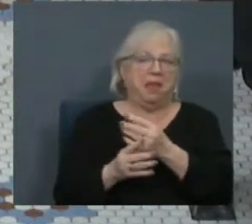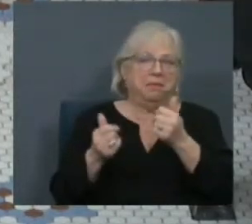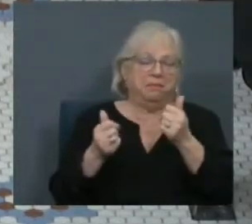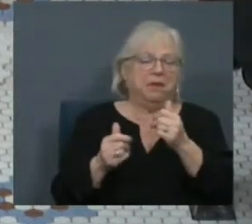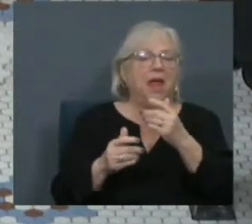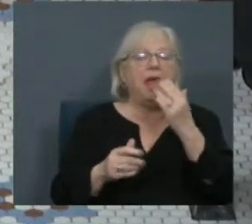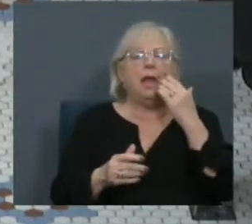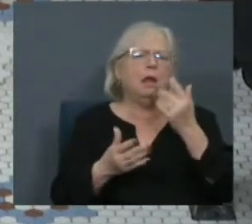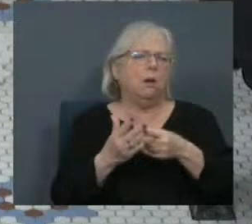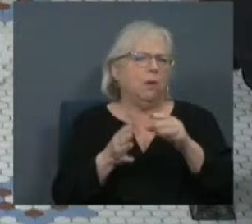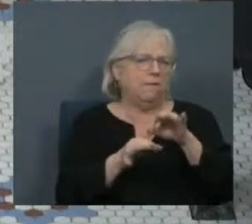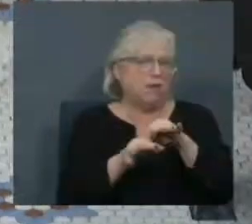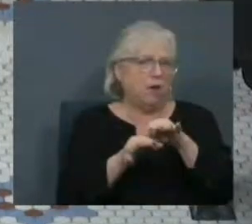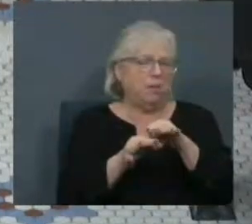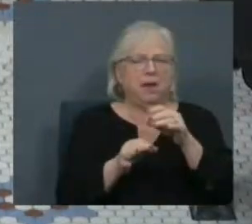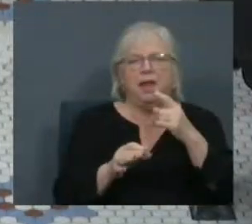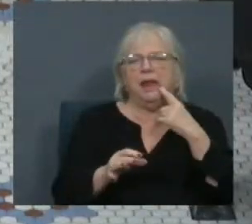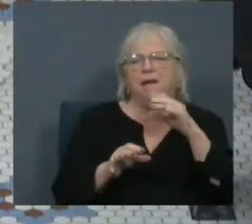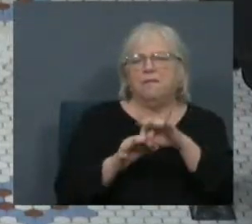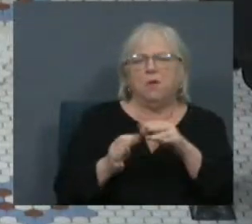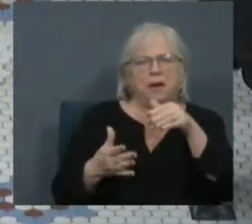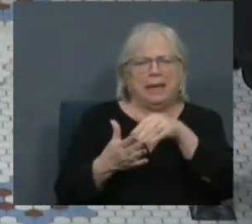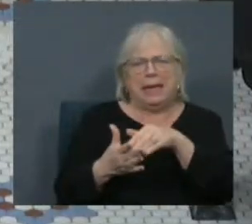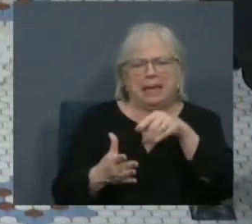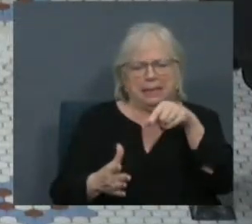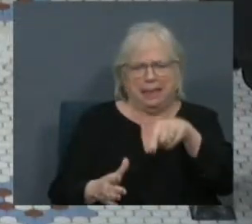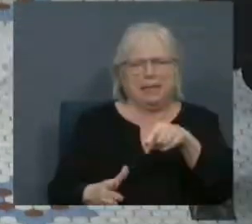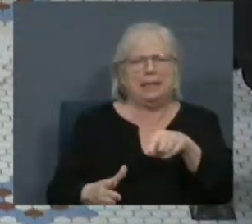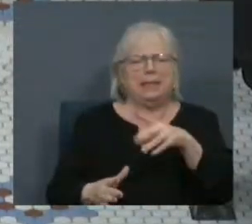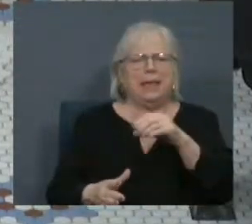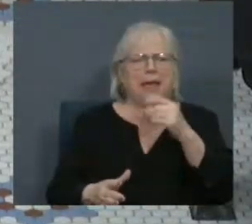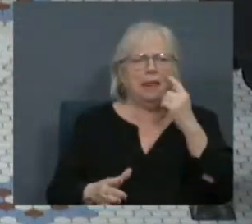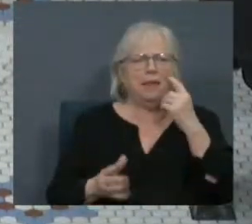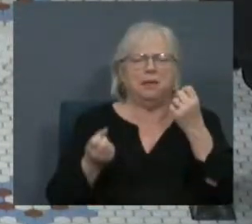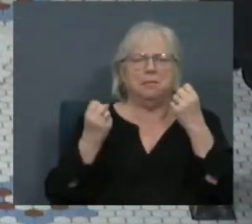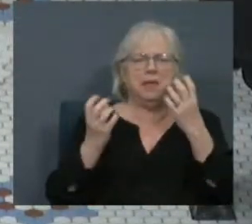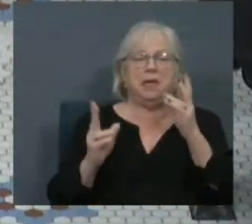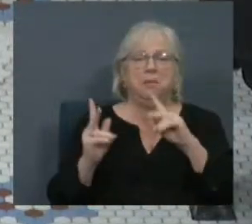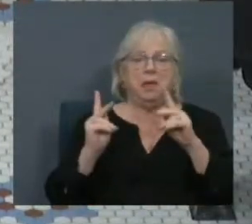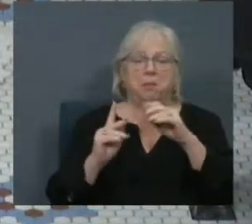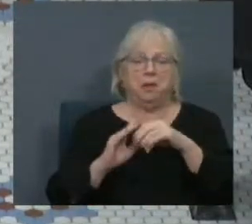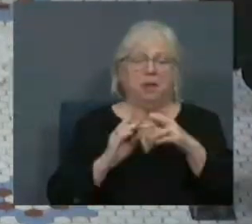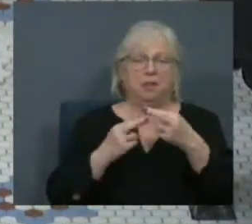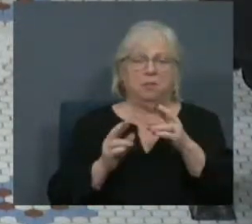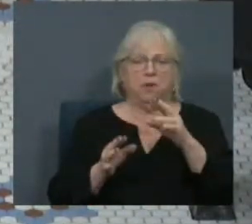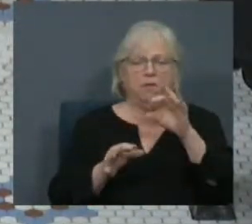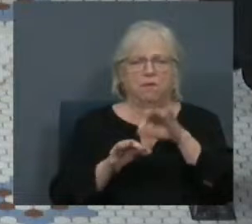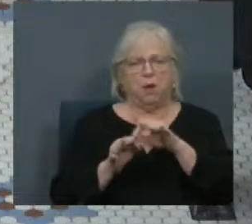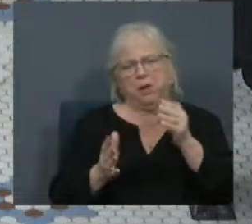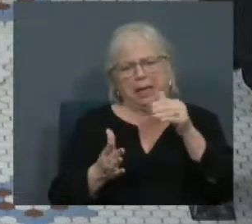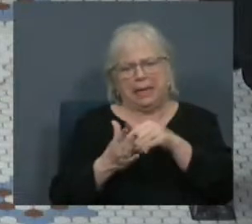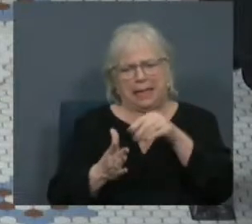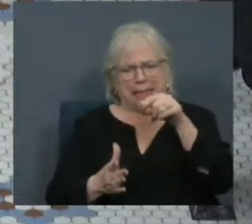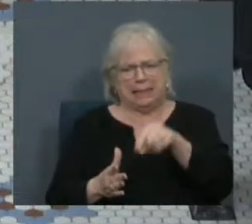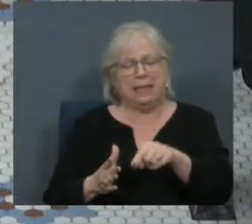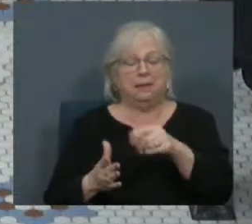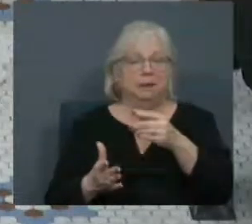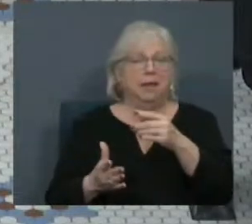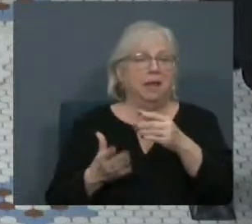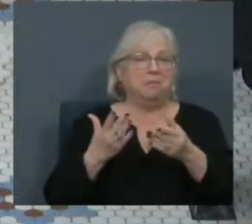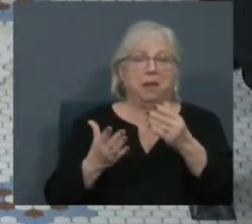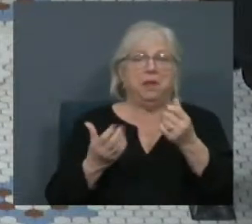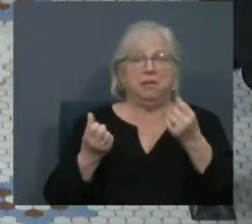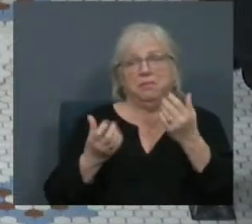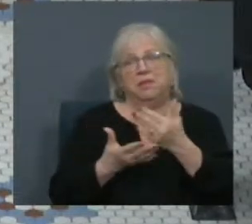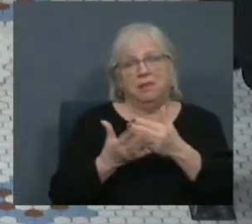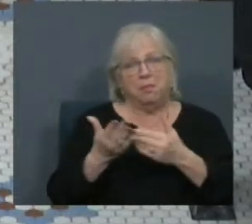what voting means, and I voted against this. And I think a lot of people in this room voted against this, if not all of us, and maybe a lot of you on the